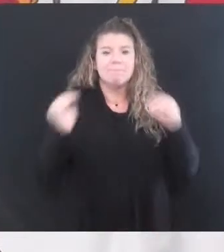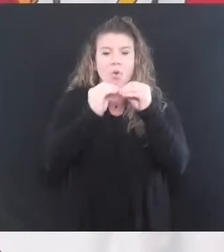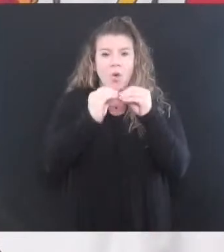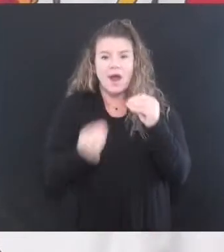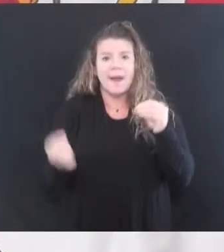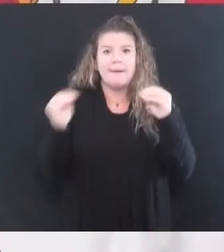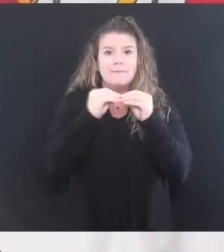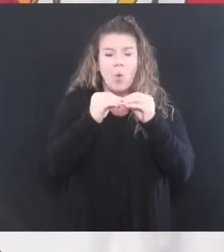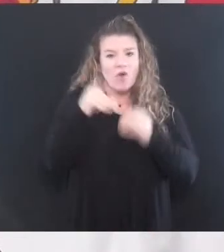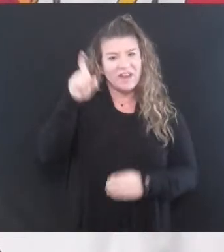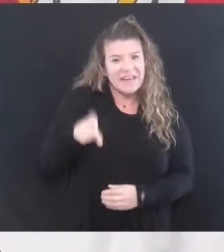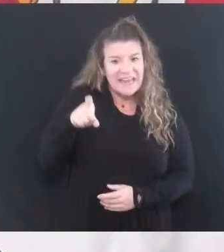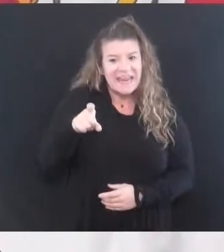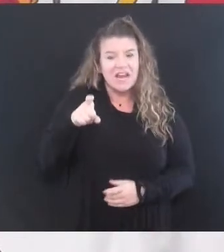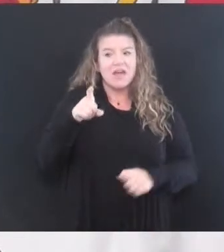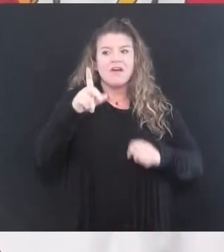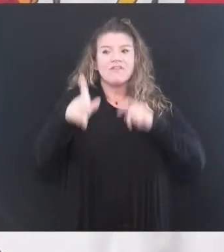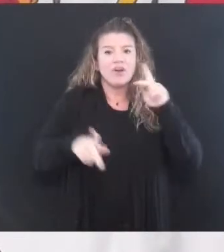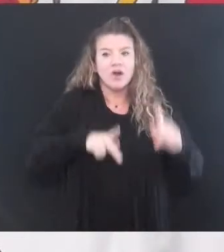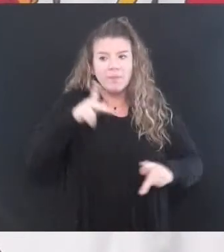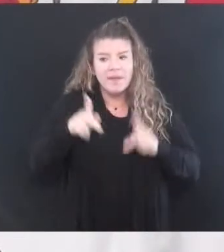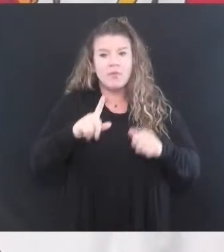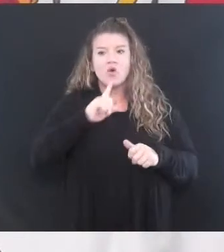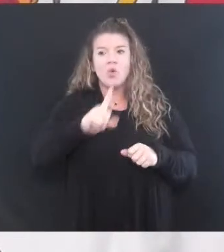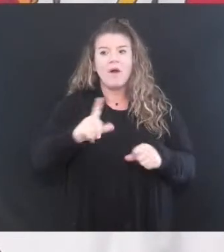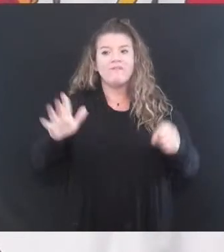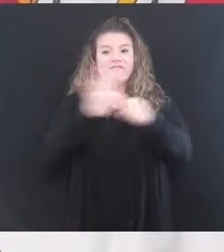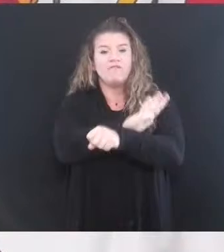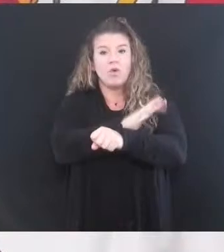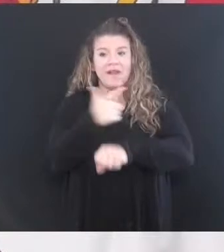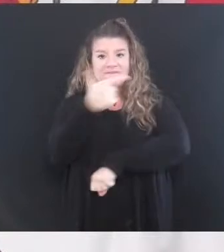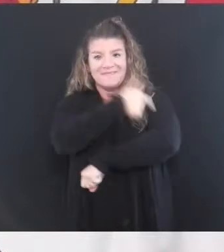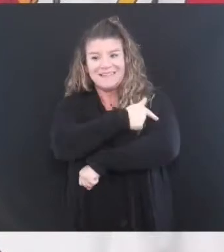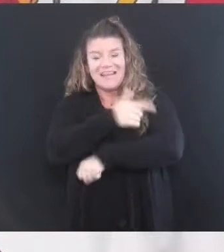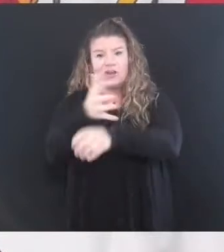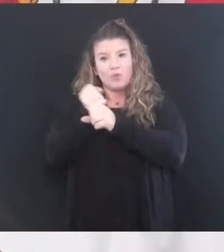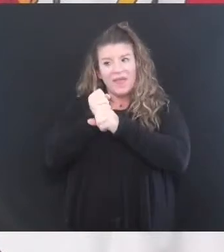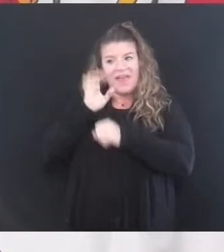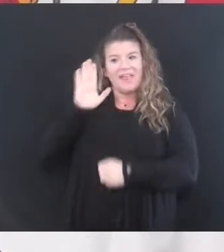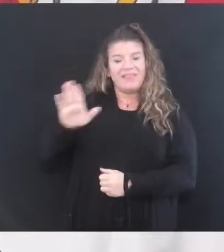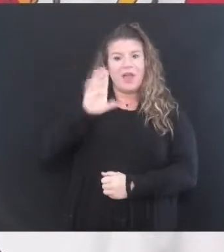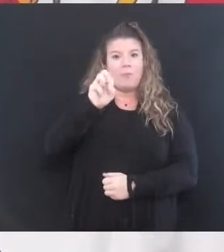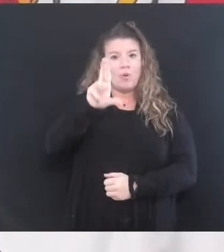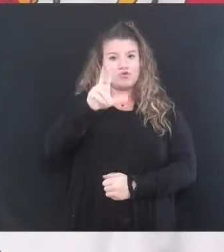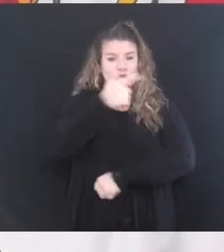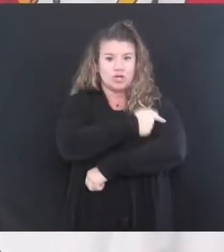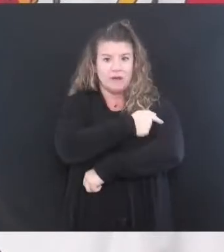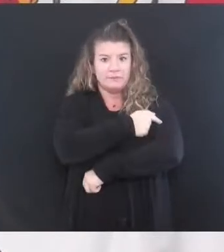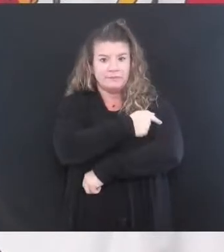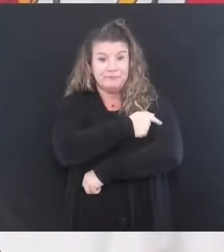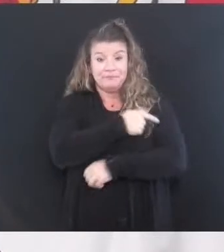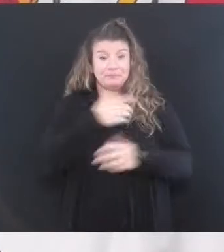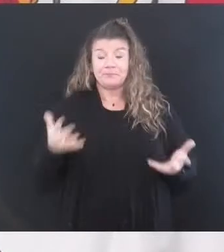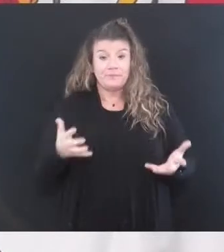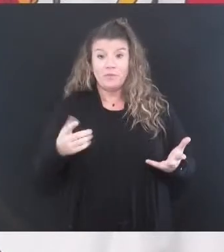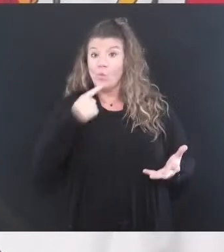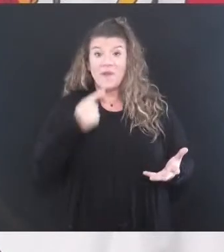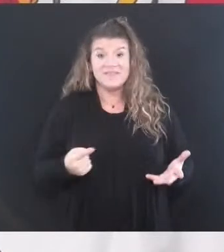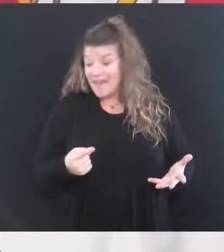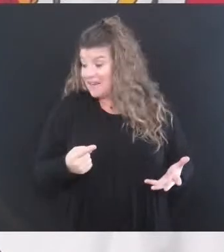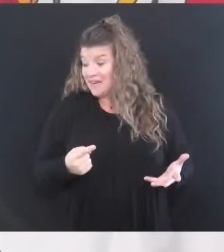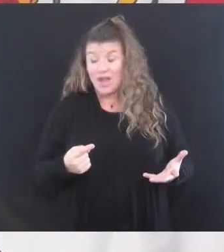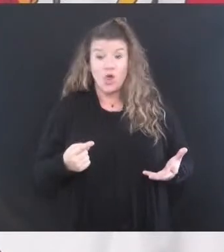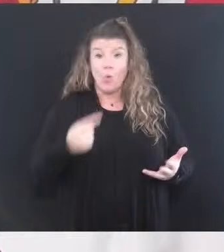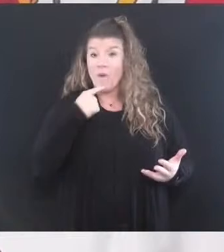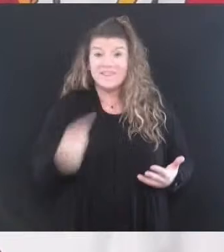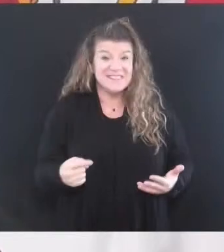and more for people that are fully vaccinated to get their booster shot. We have said it, and we have